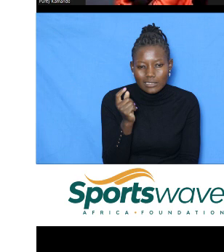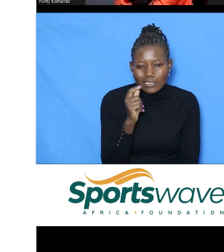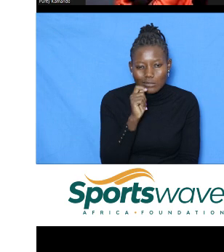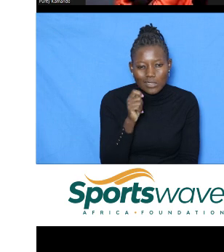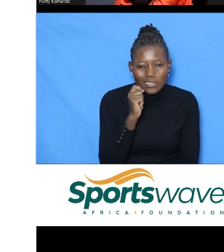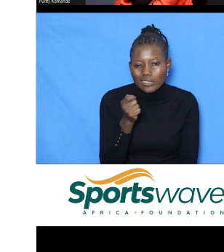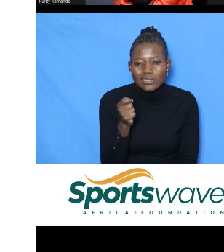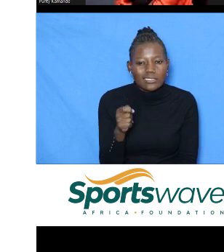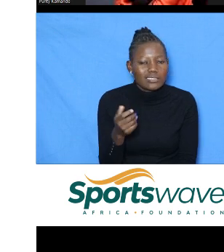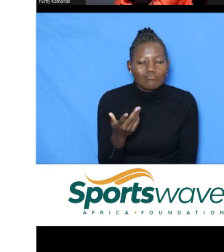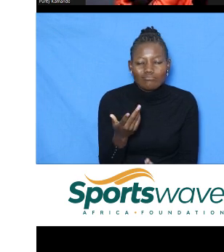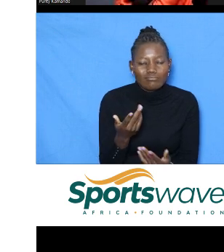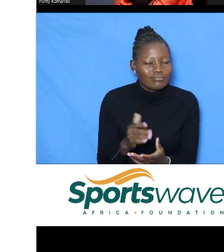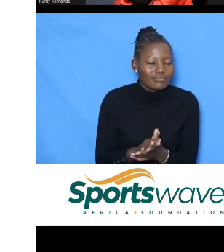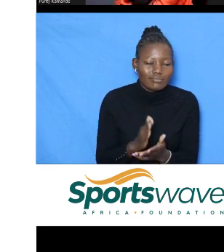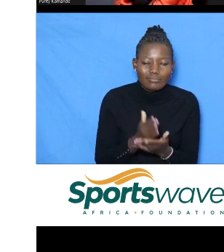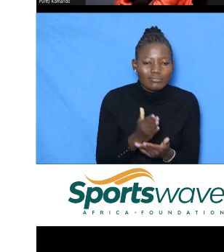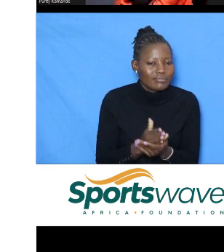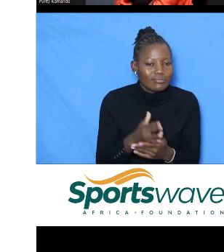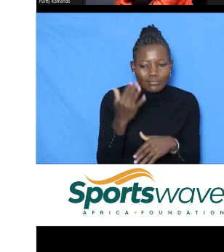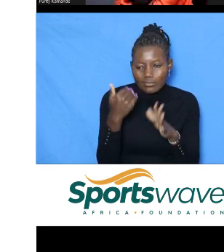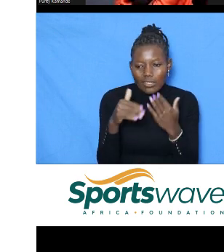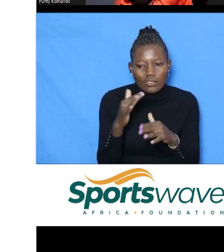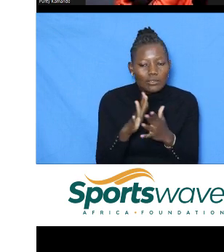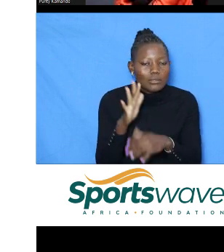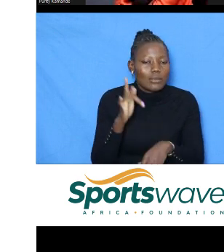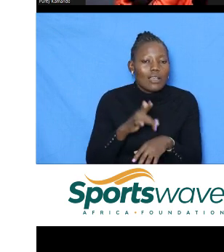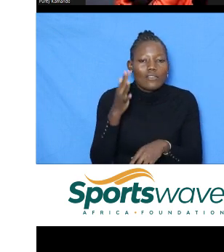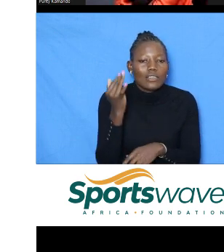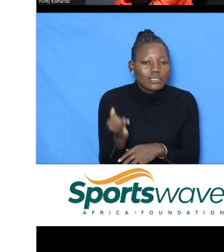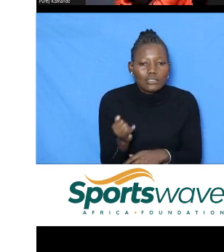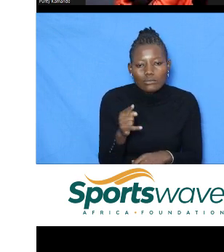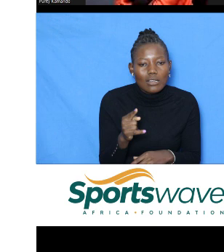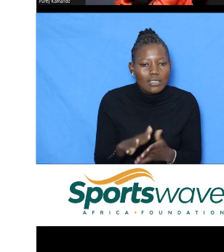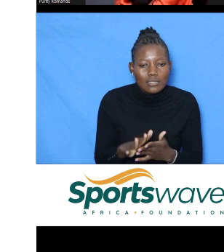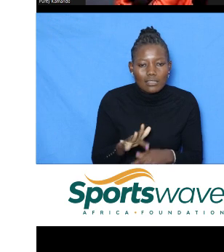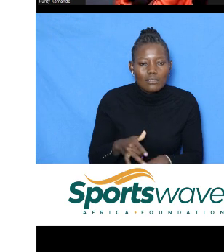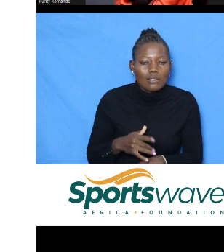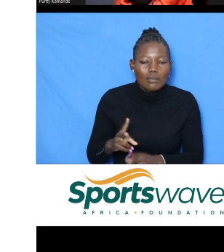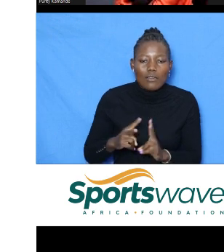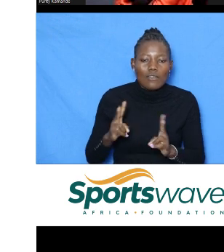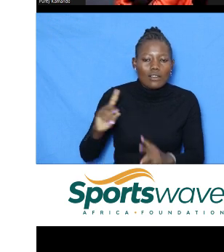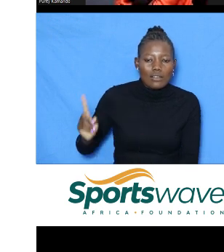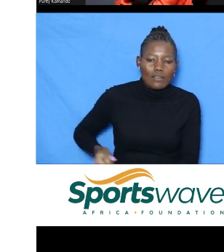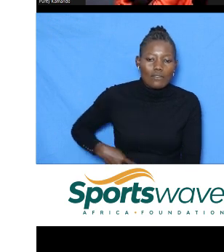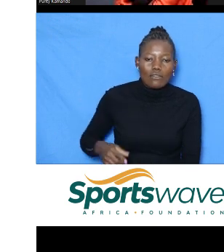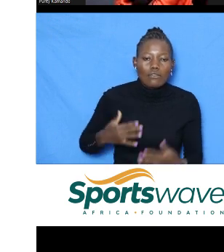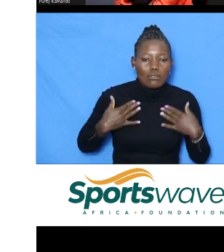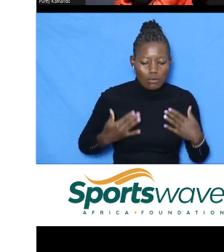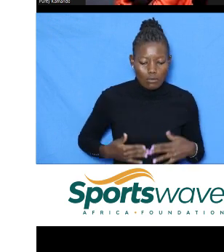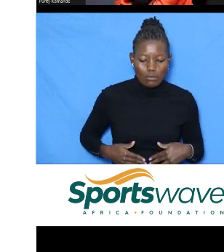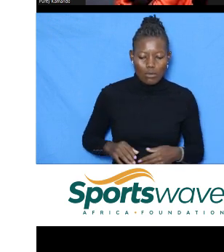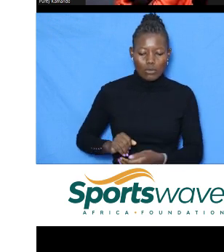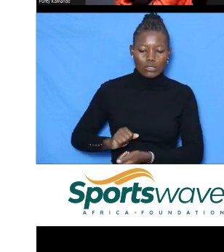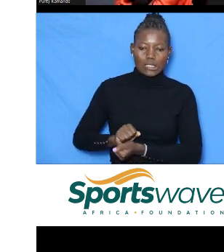cabbage. Obviously, the performance of this athlete will be affected because they'll still be very full. The body has not been able to